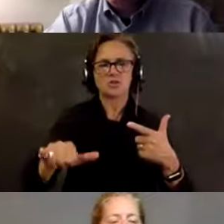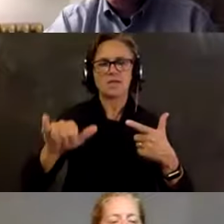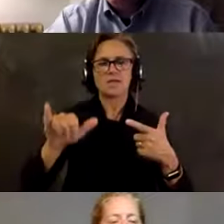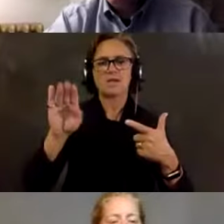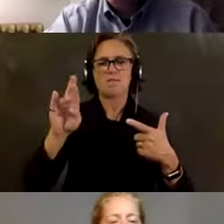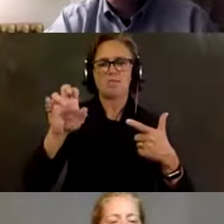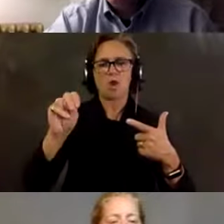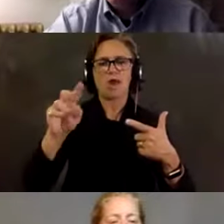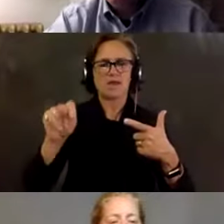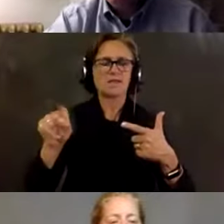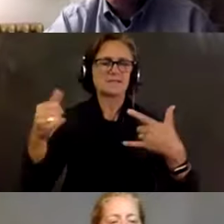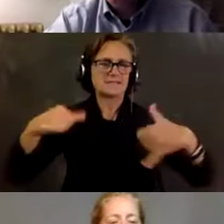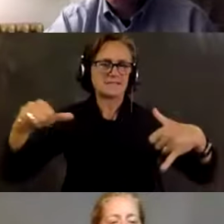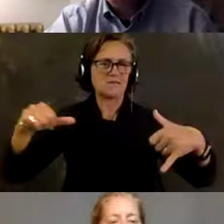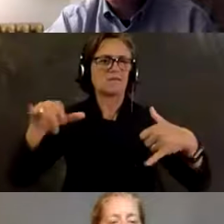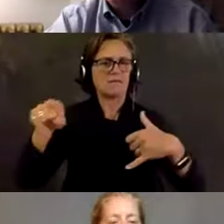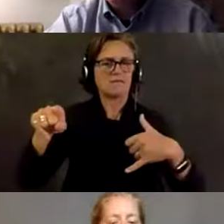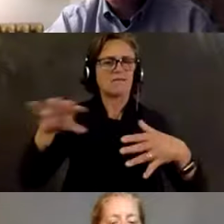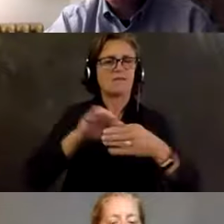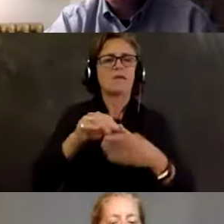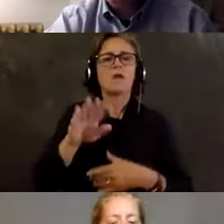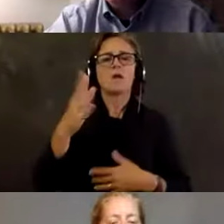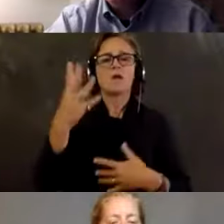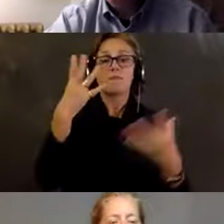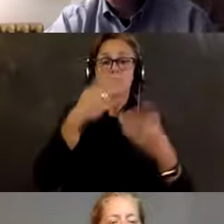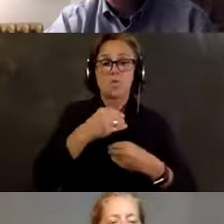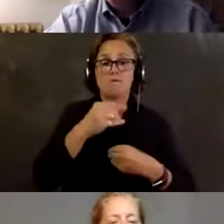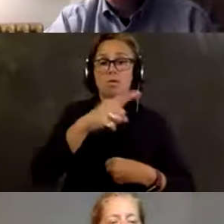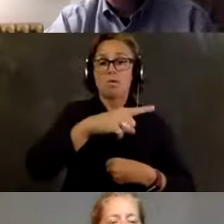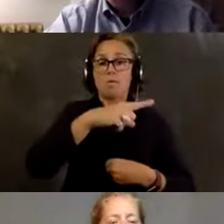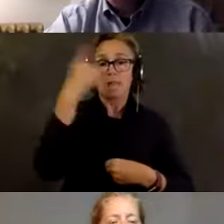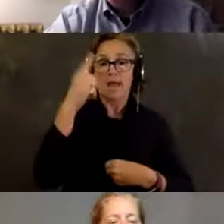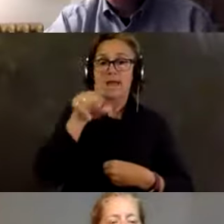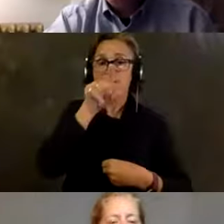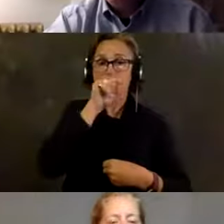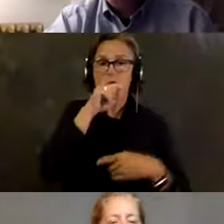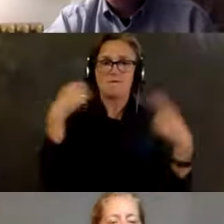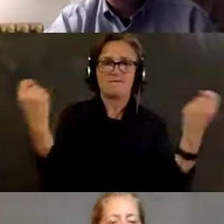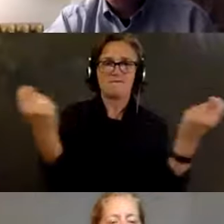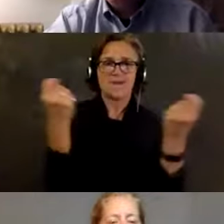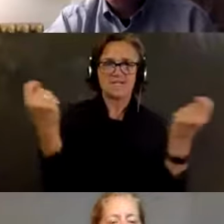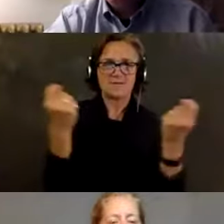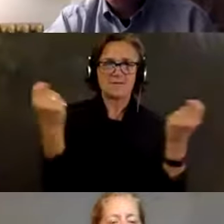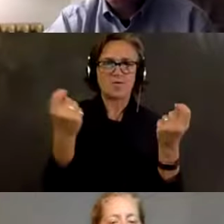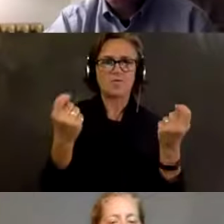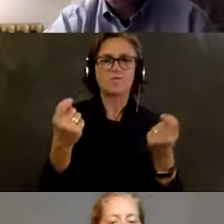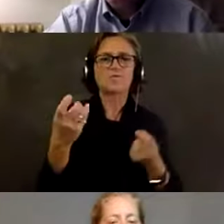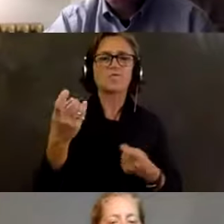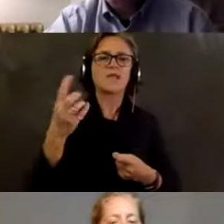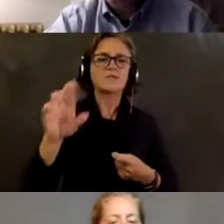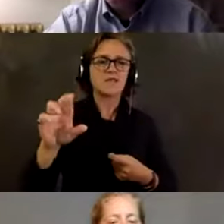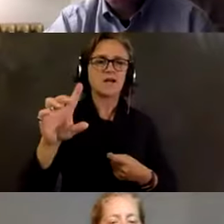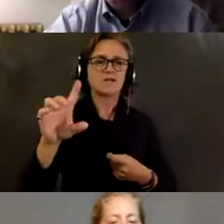that out. Beautiful Blackbird Festival. And I'll also plug my book as well, because I've had questions from other parents